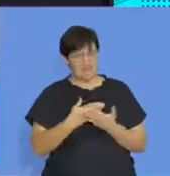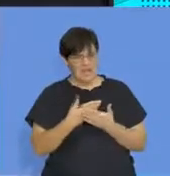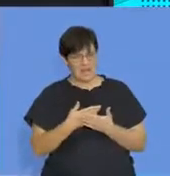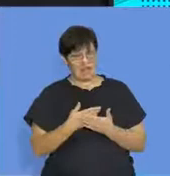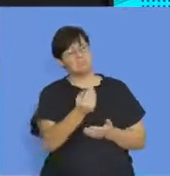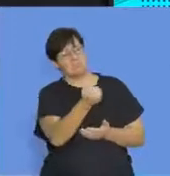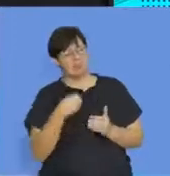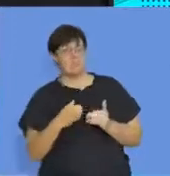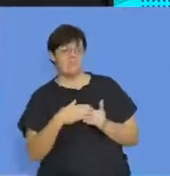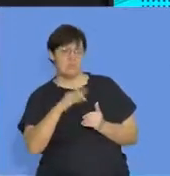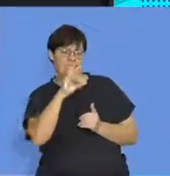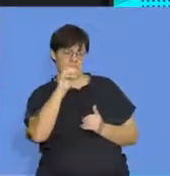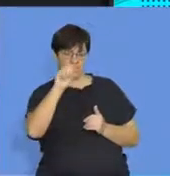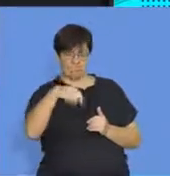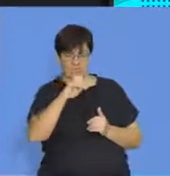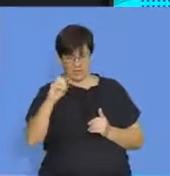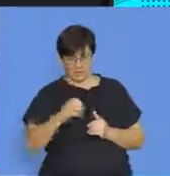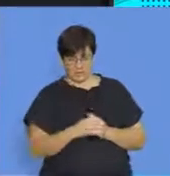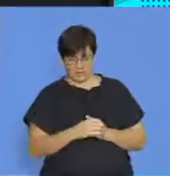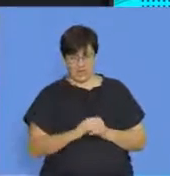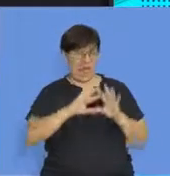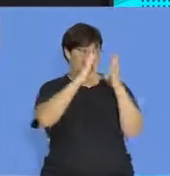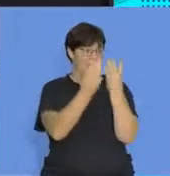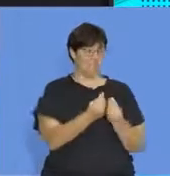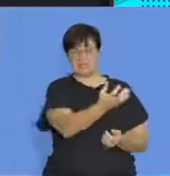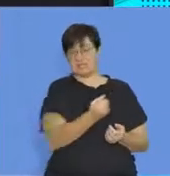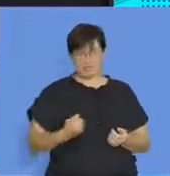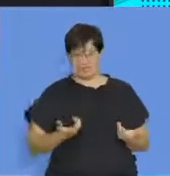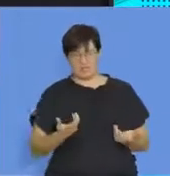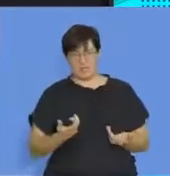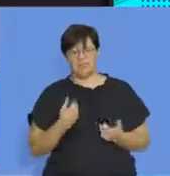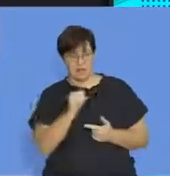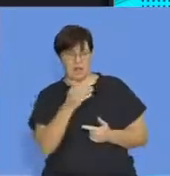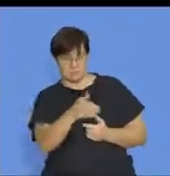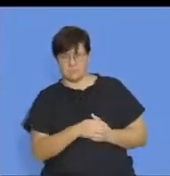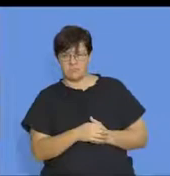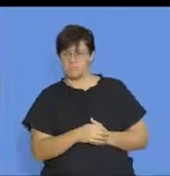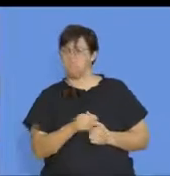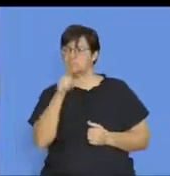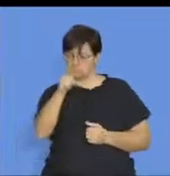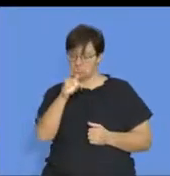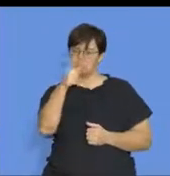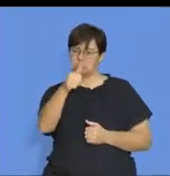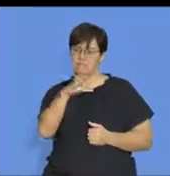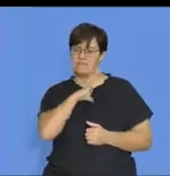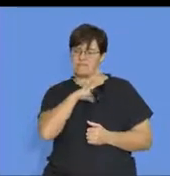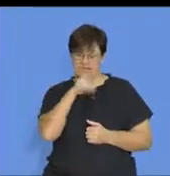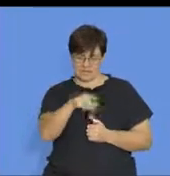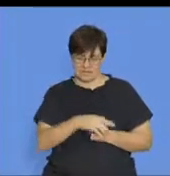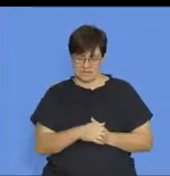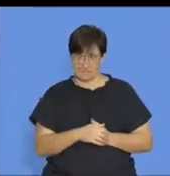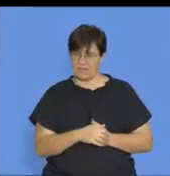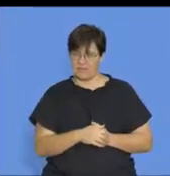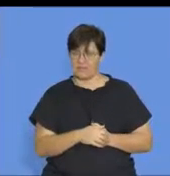take from the business. He hasn't taken everything that he was entitled to. So for me, Tubby, well done.